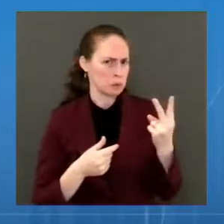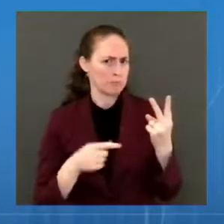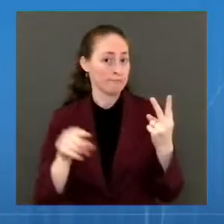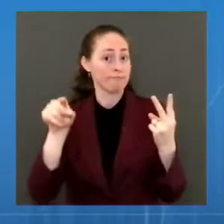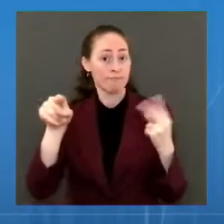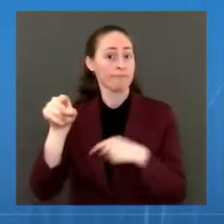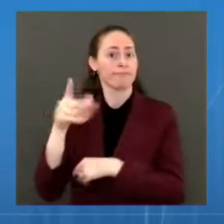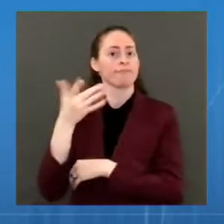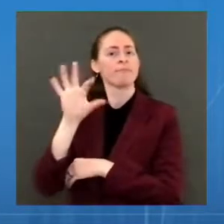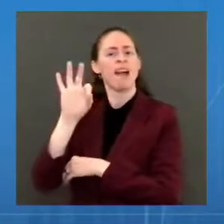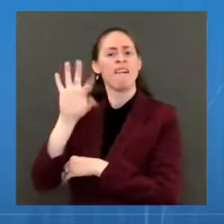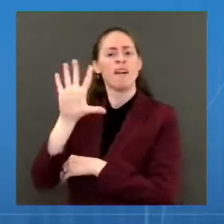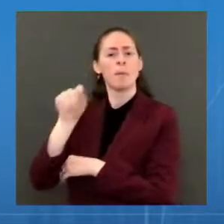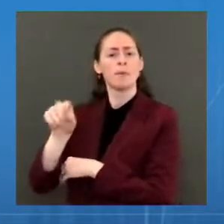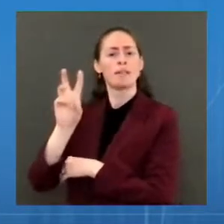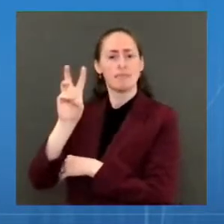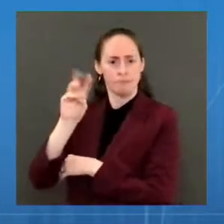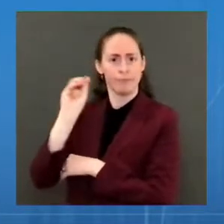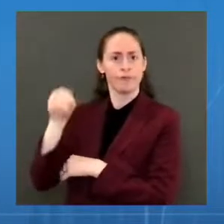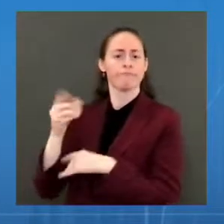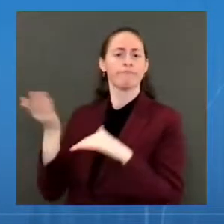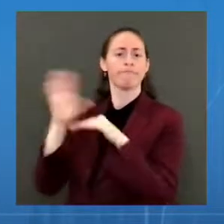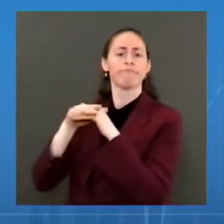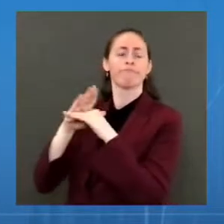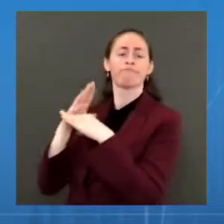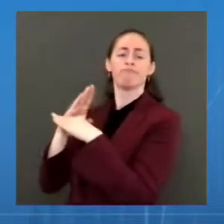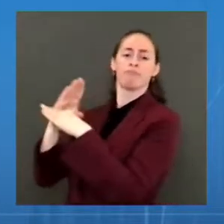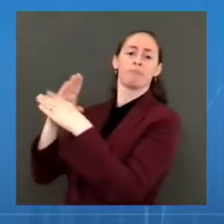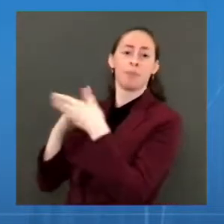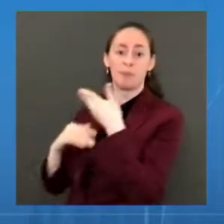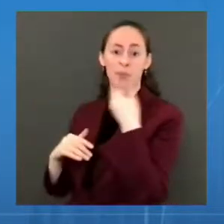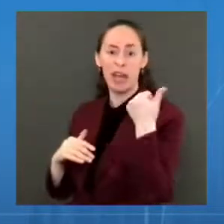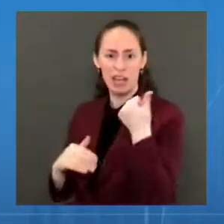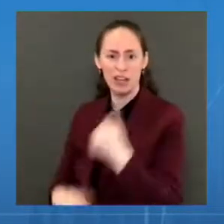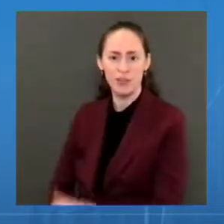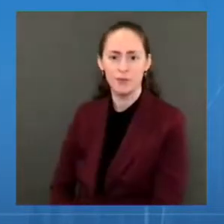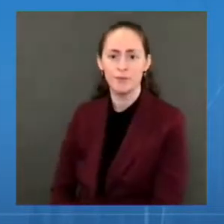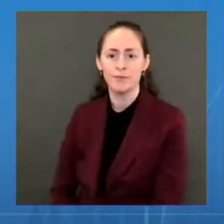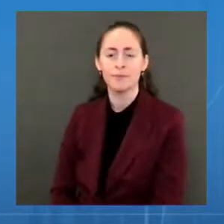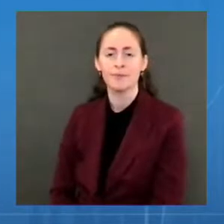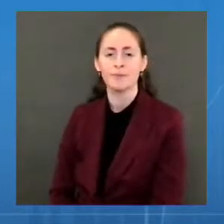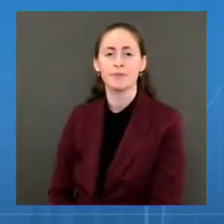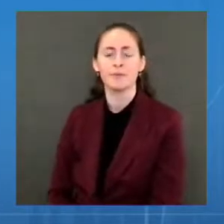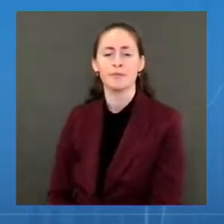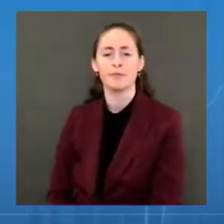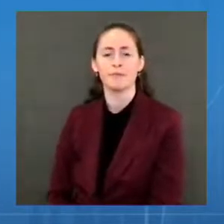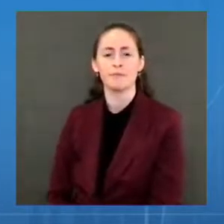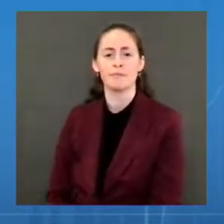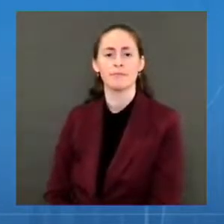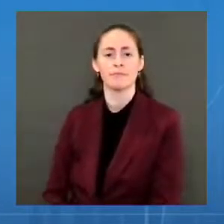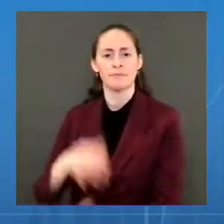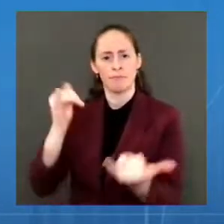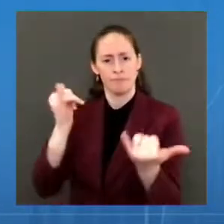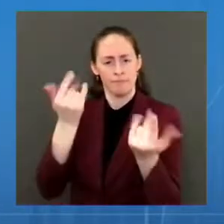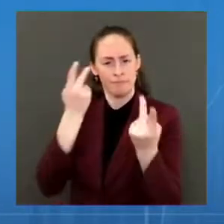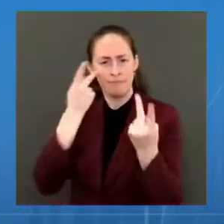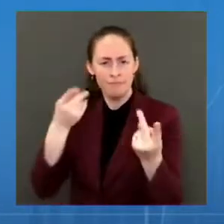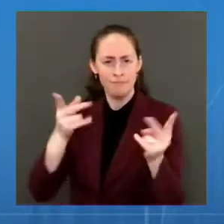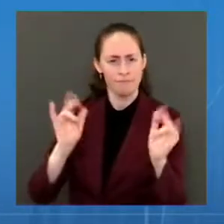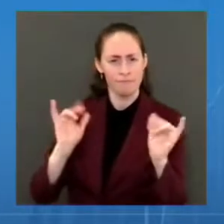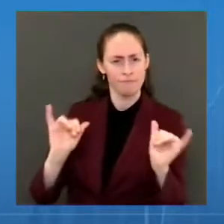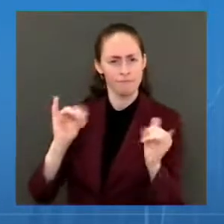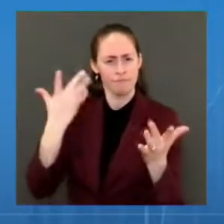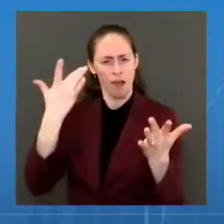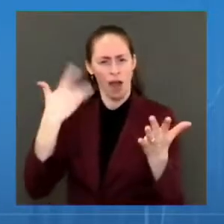95.6%. Next slide. Now, if you look at this again, I want to show it because the results in that same